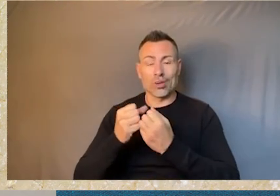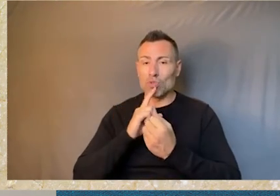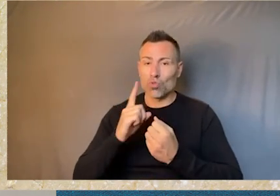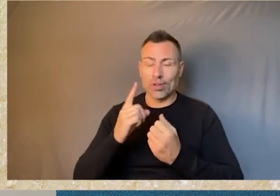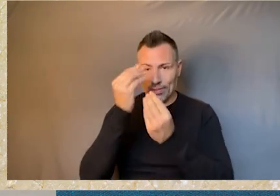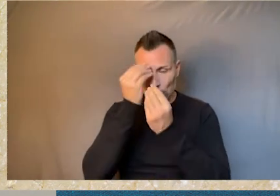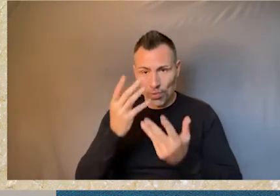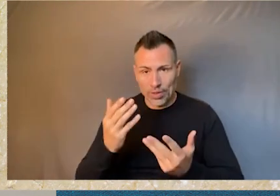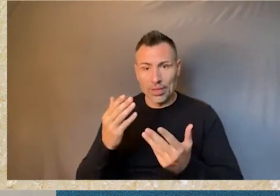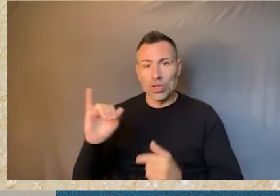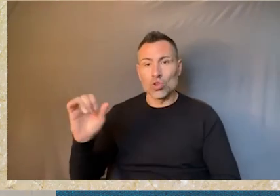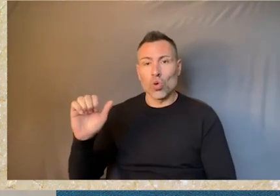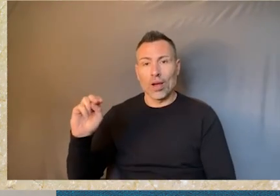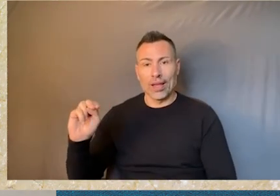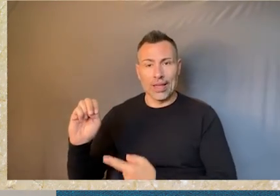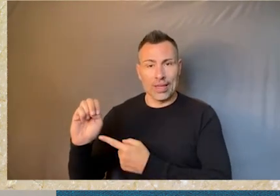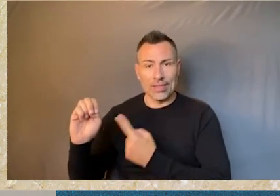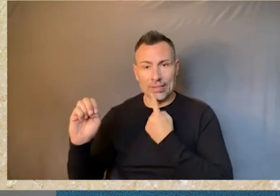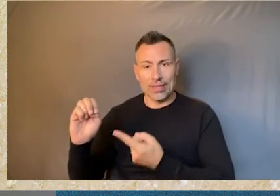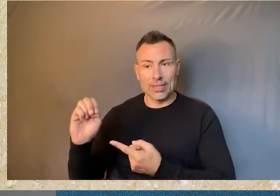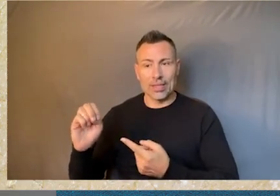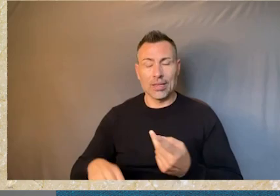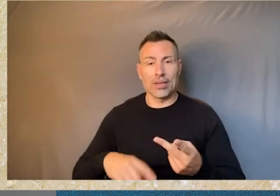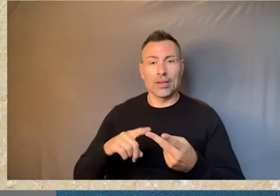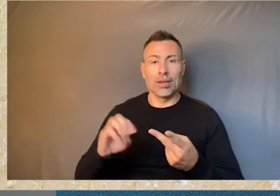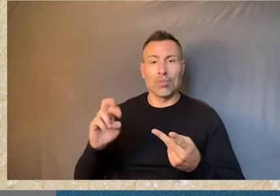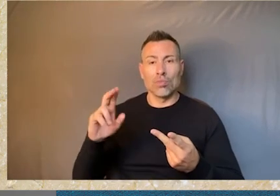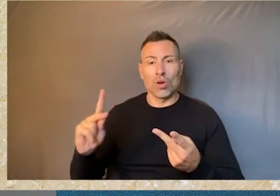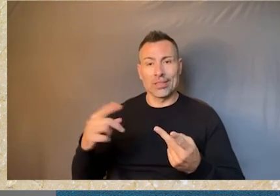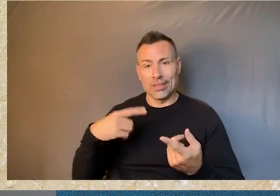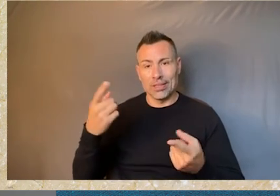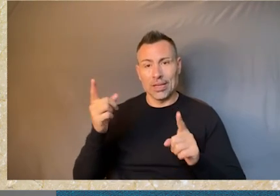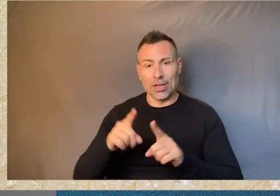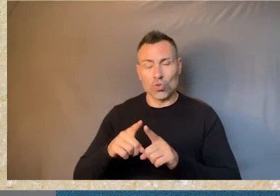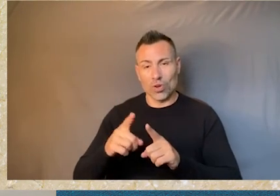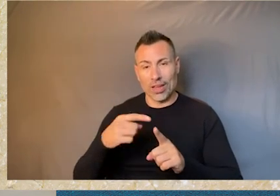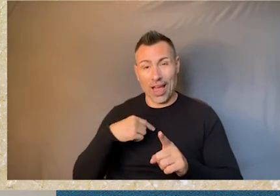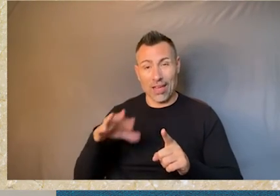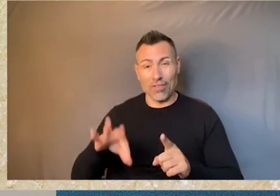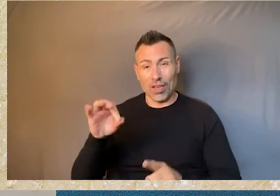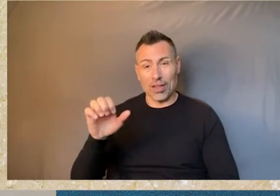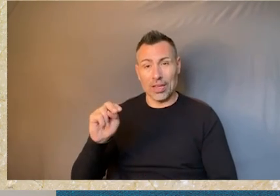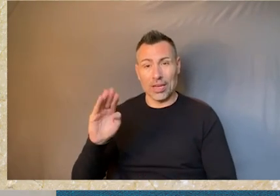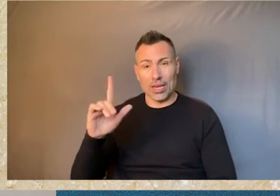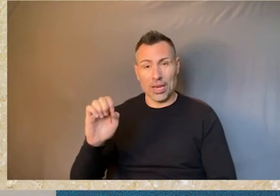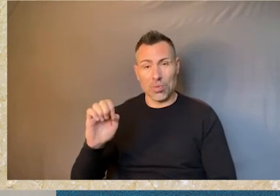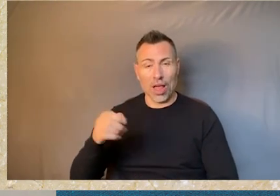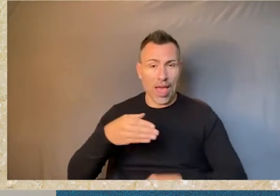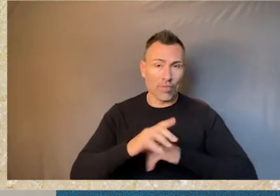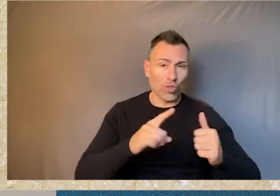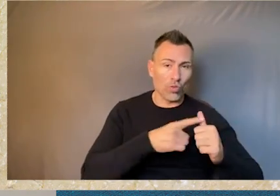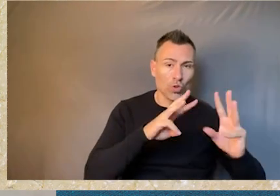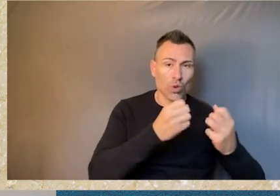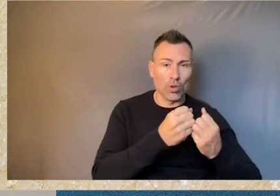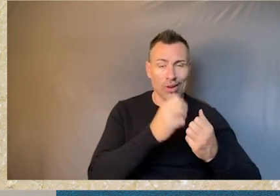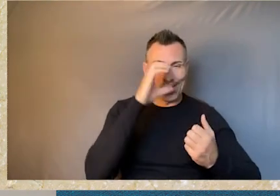says Joanne. Mark says, agreed, I stumbled on the Enable Access series after the first webinar, so I missed that one,